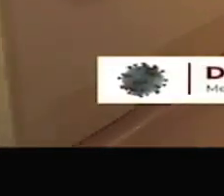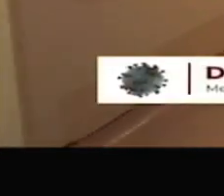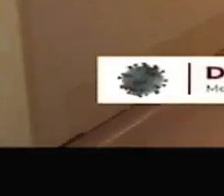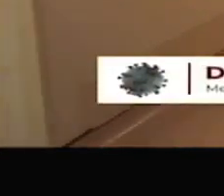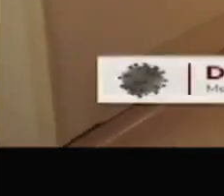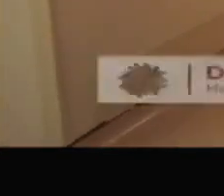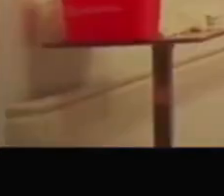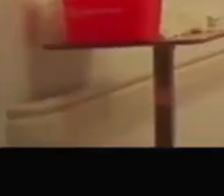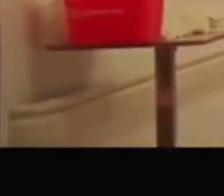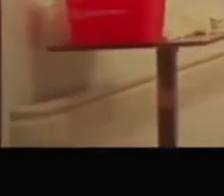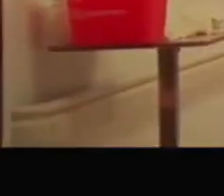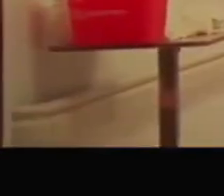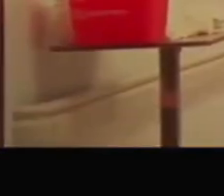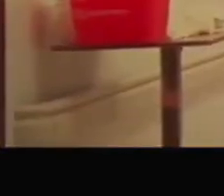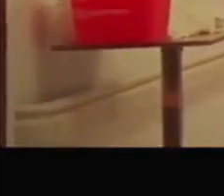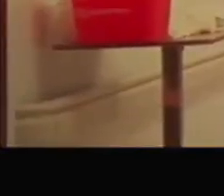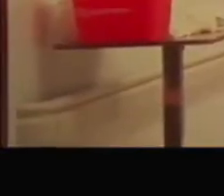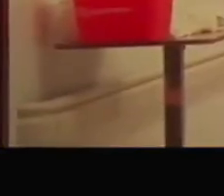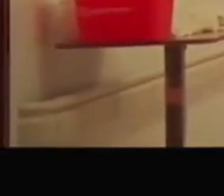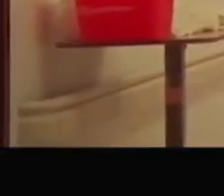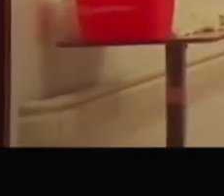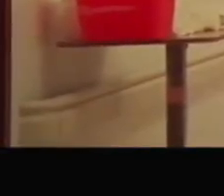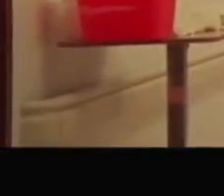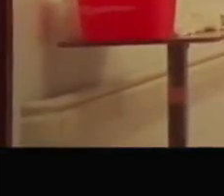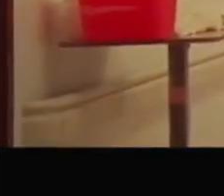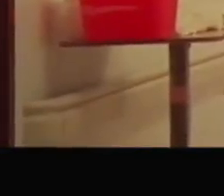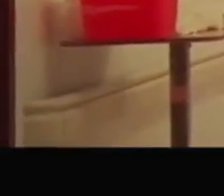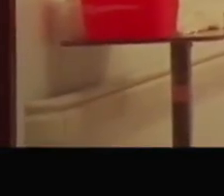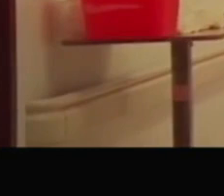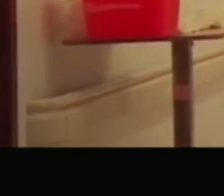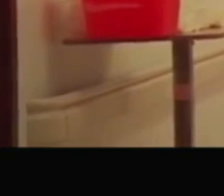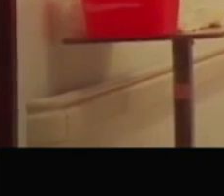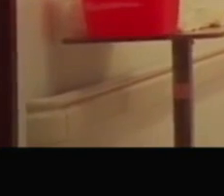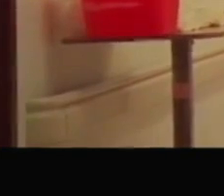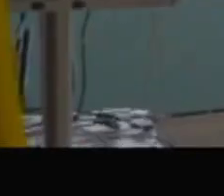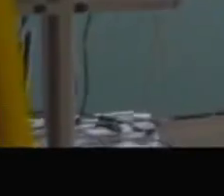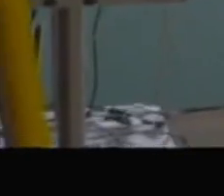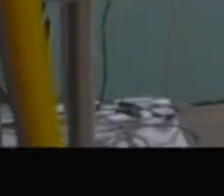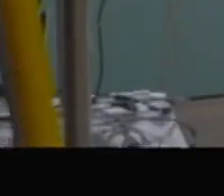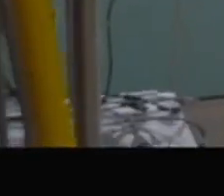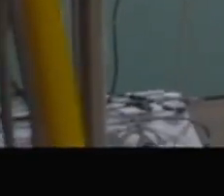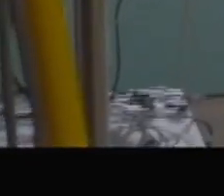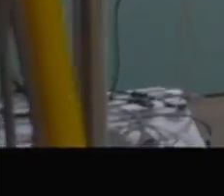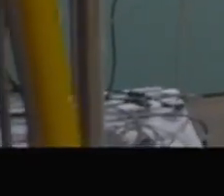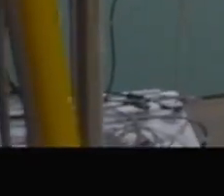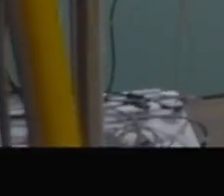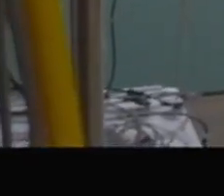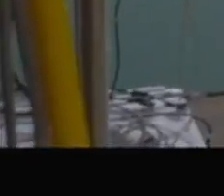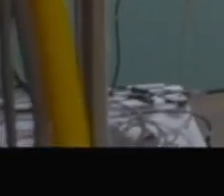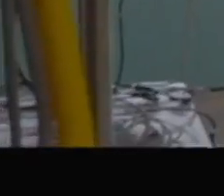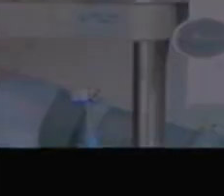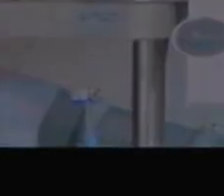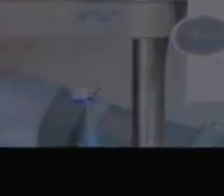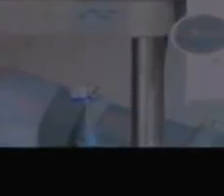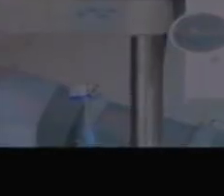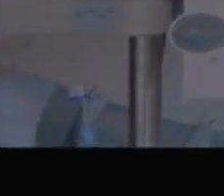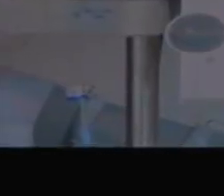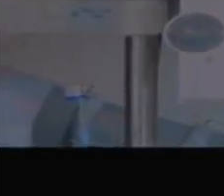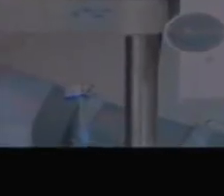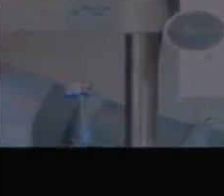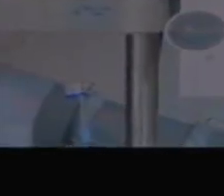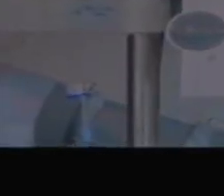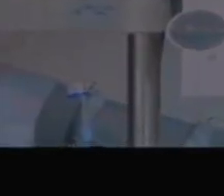Imagine not being able to breathe. Doc, I can't breathe. I can't take a full breath. And this is very